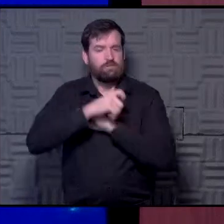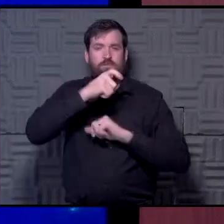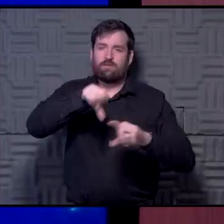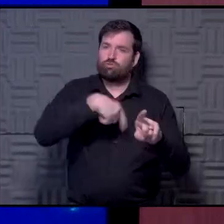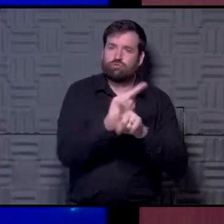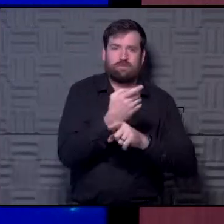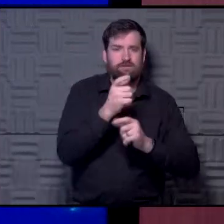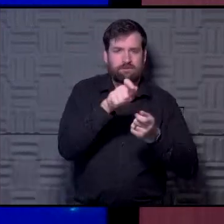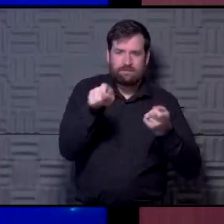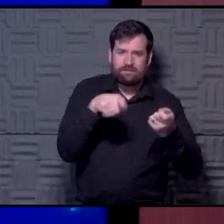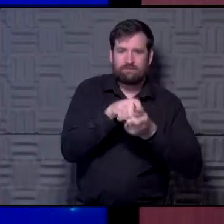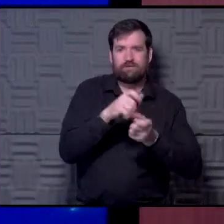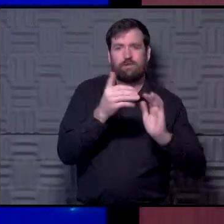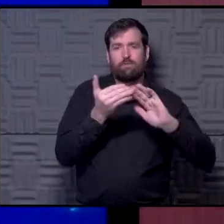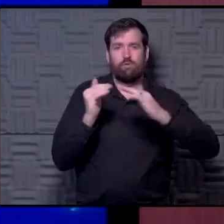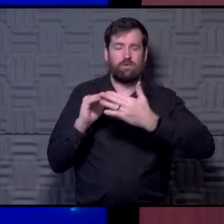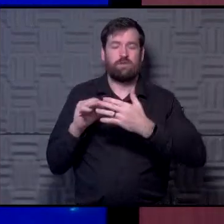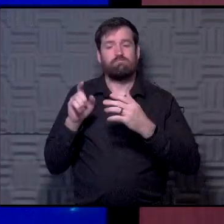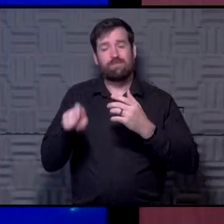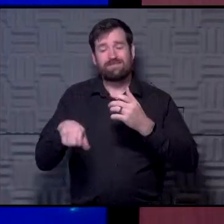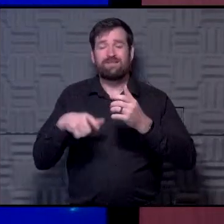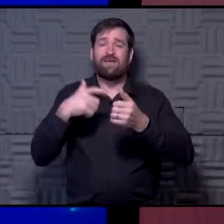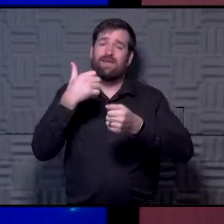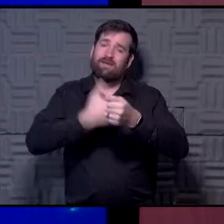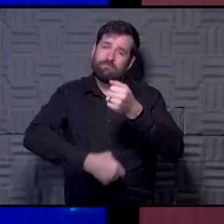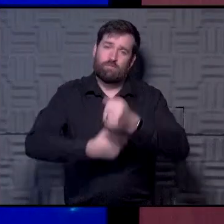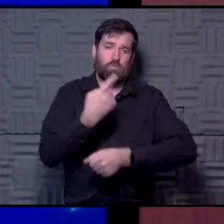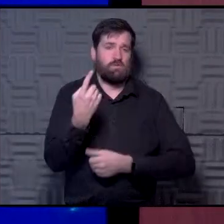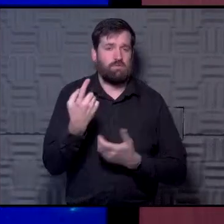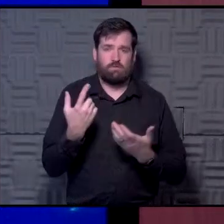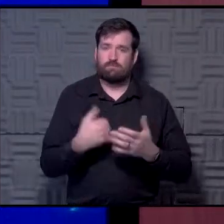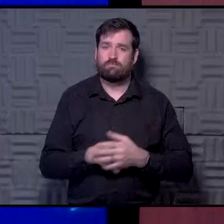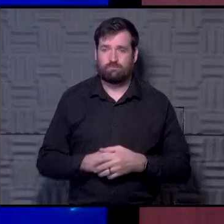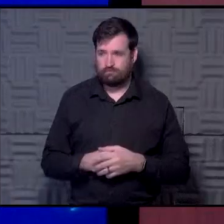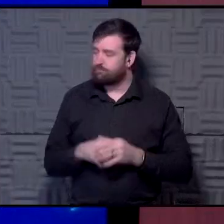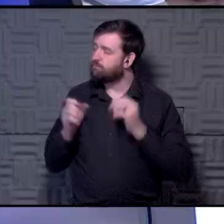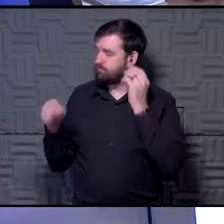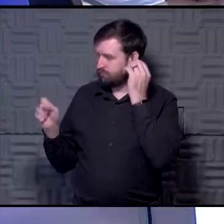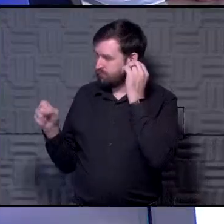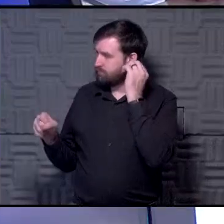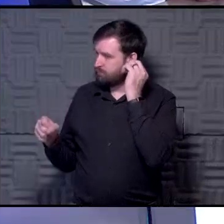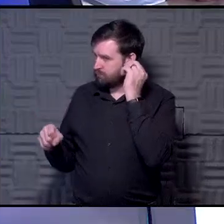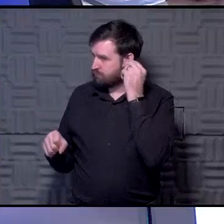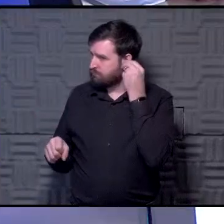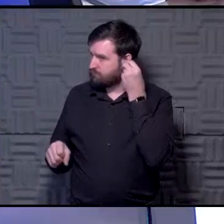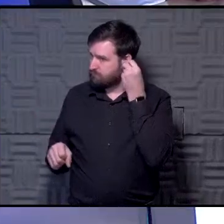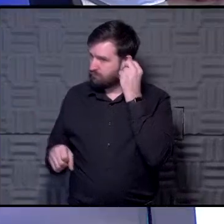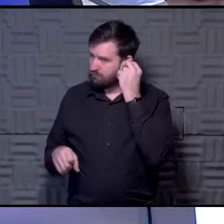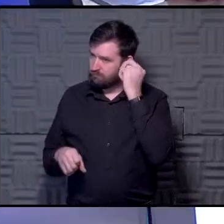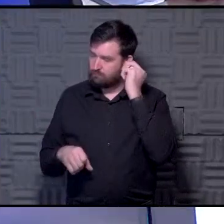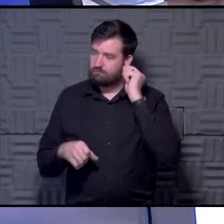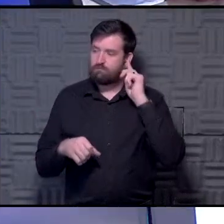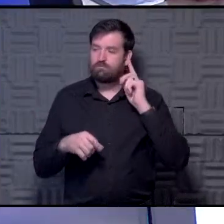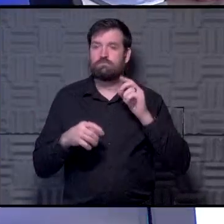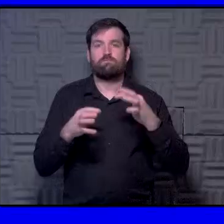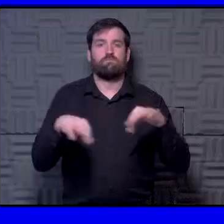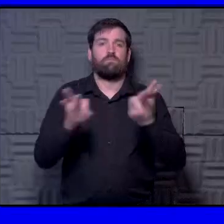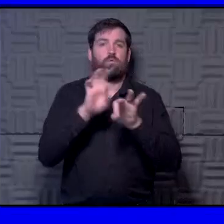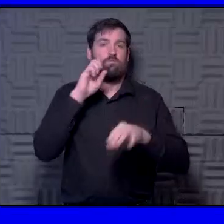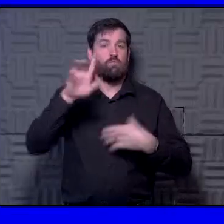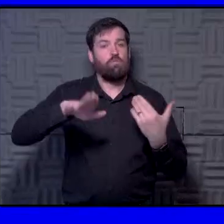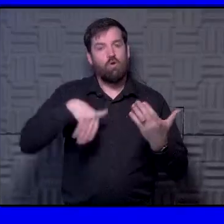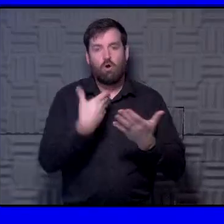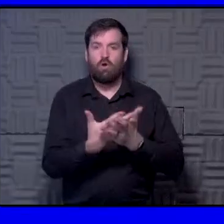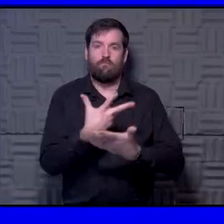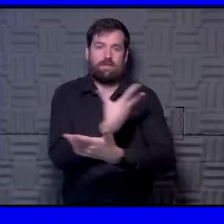in those developed countries. We have to get everybody taken care of on this, Hawk. Yeah, and this is important for all vaccination strategies and